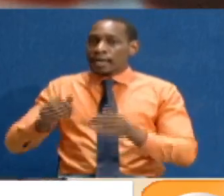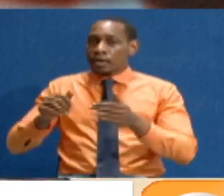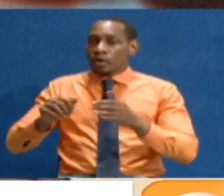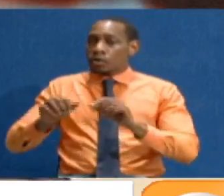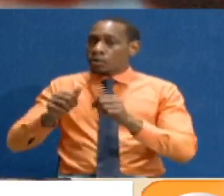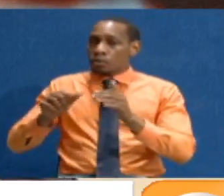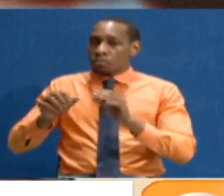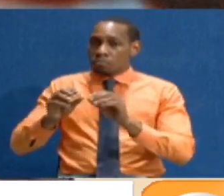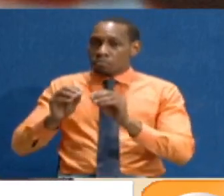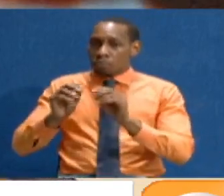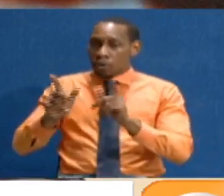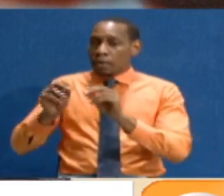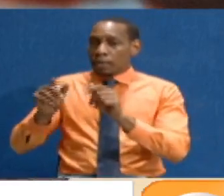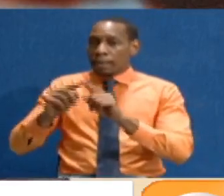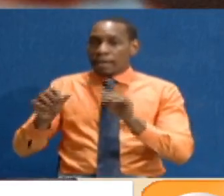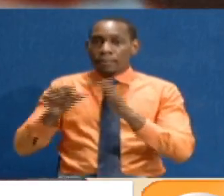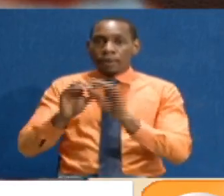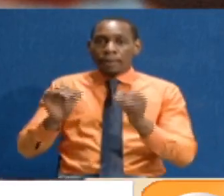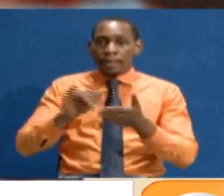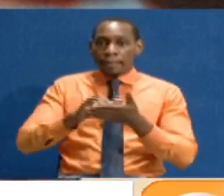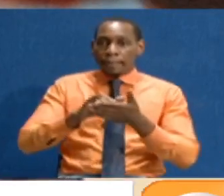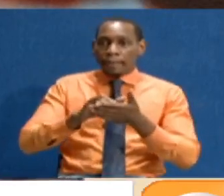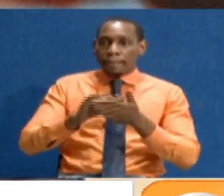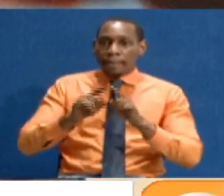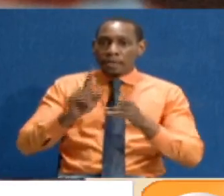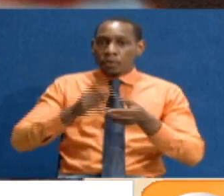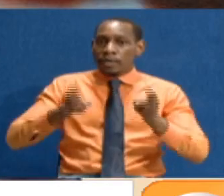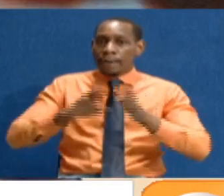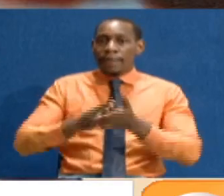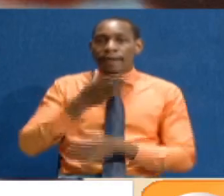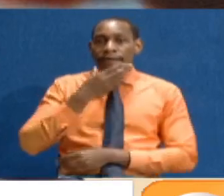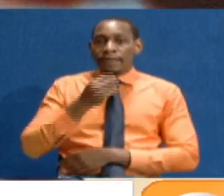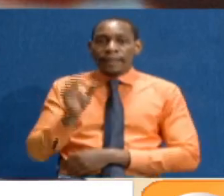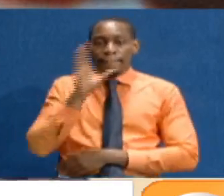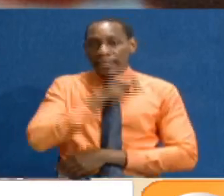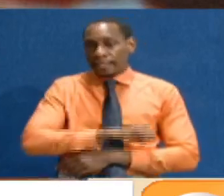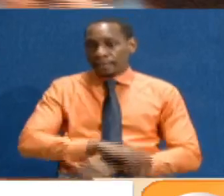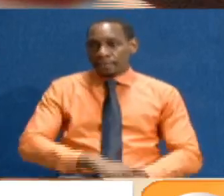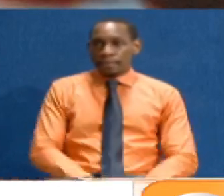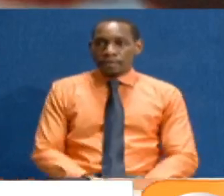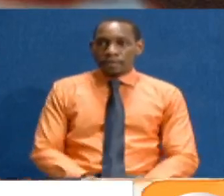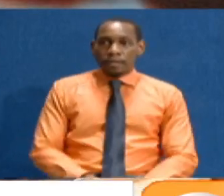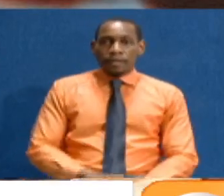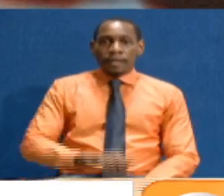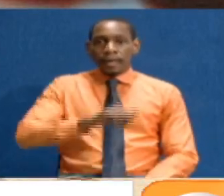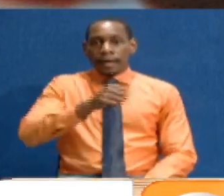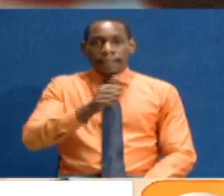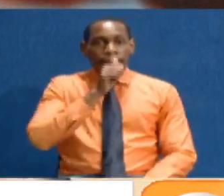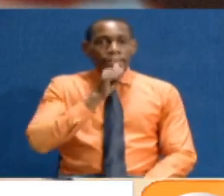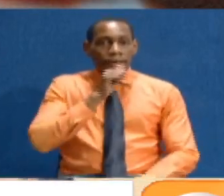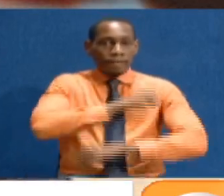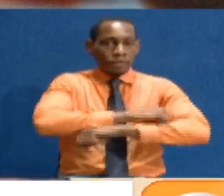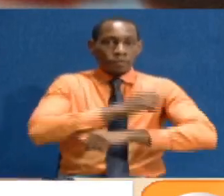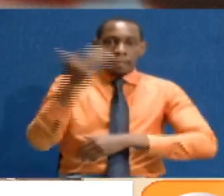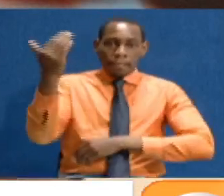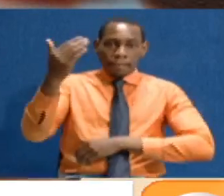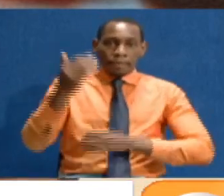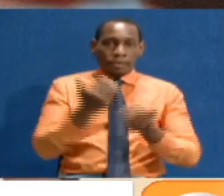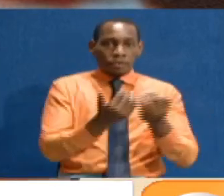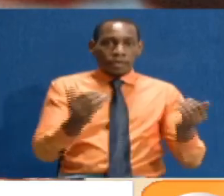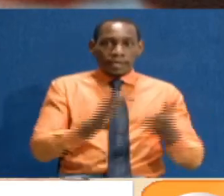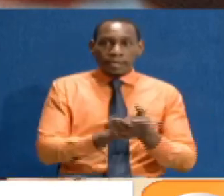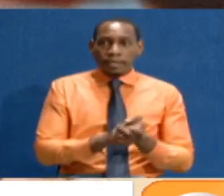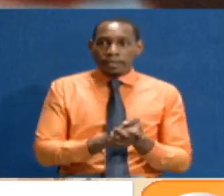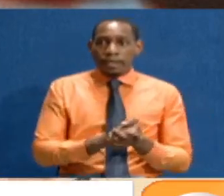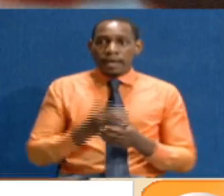he's been having problems, challenges. You go down, what's happening? The dad is absent. I go to another private school to talk to kids. They